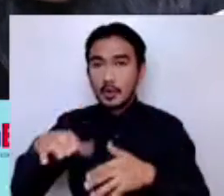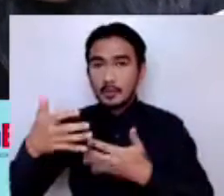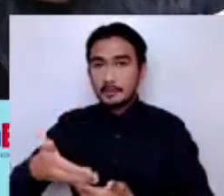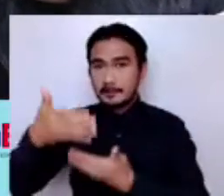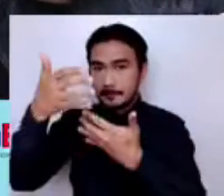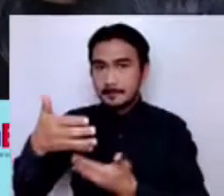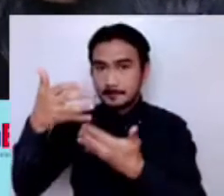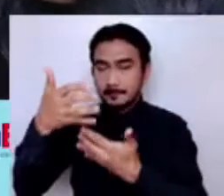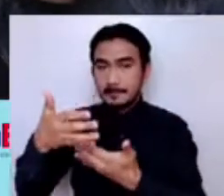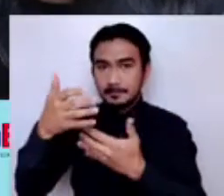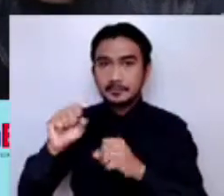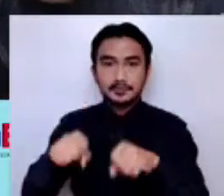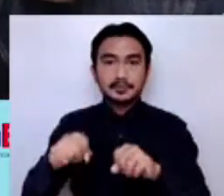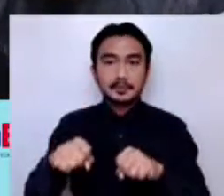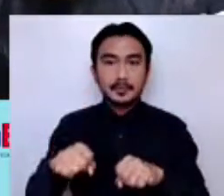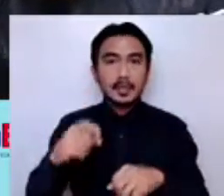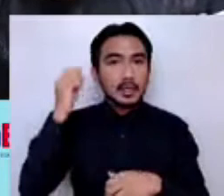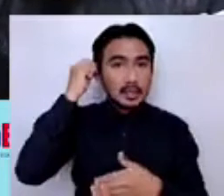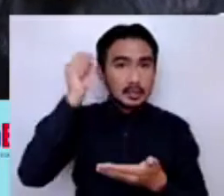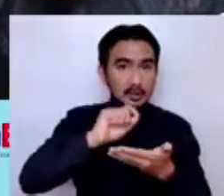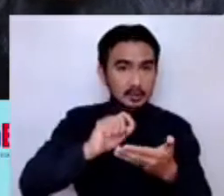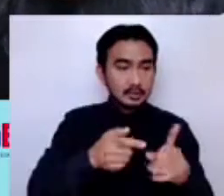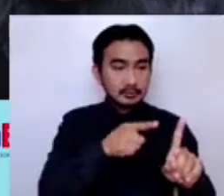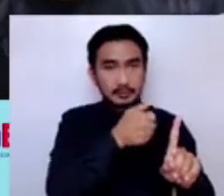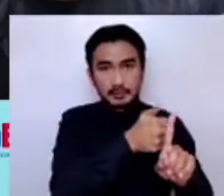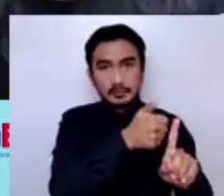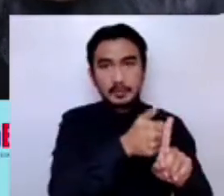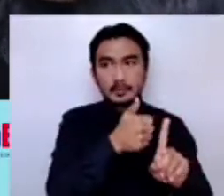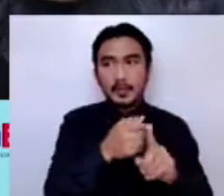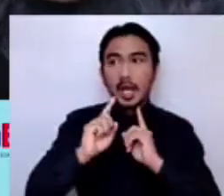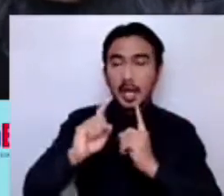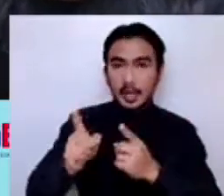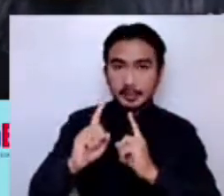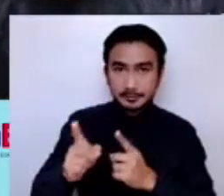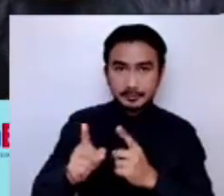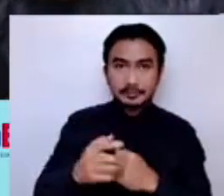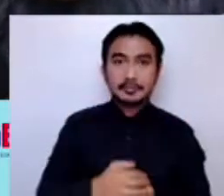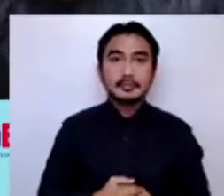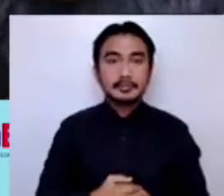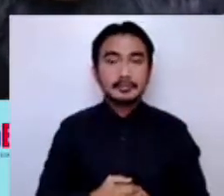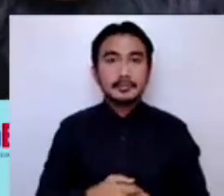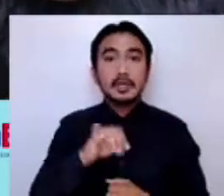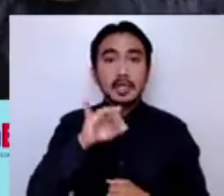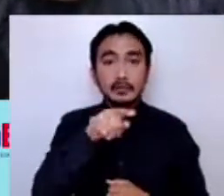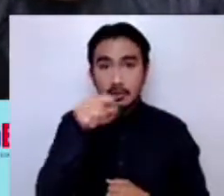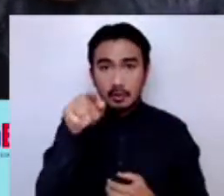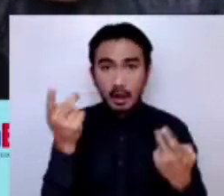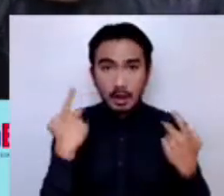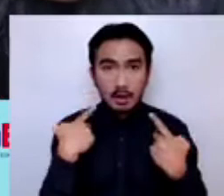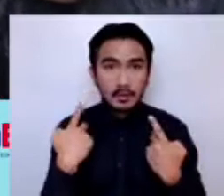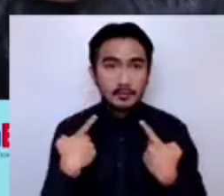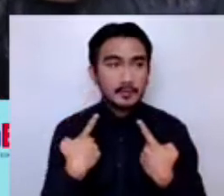our secretariat can respond to them in real time. And if you have any, if ever you have